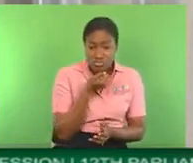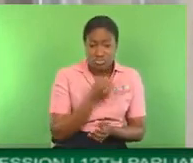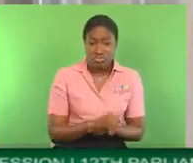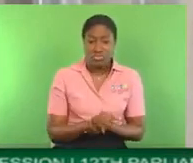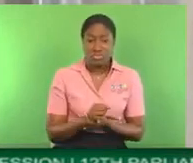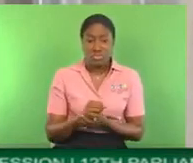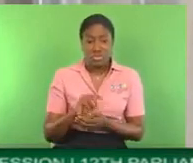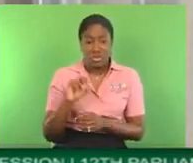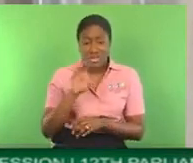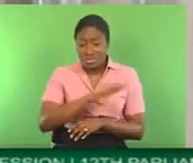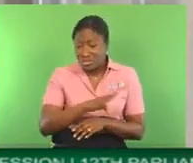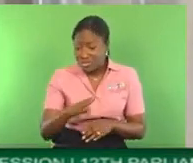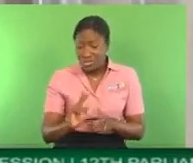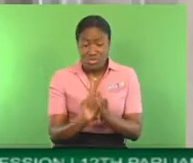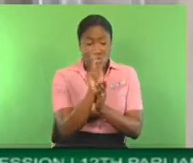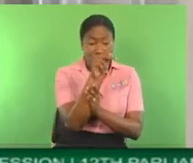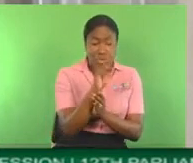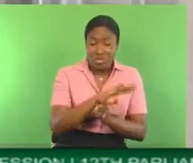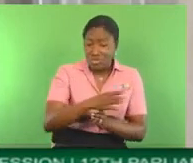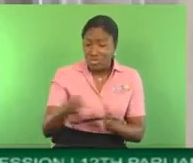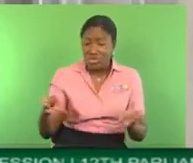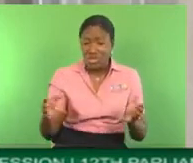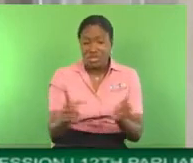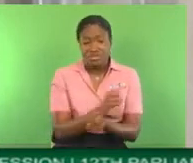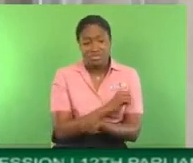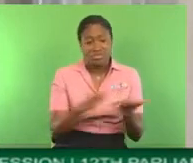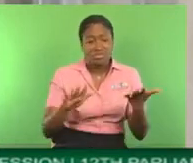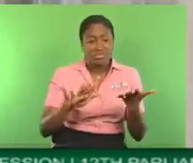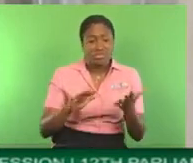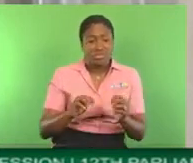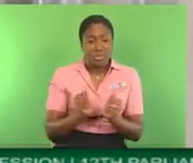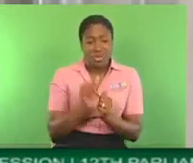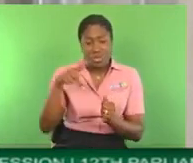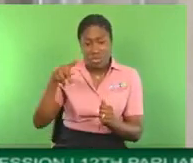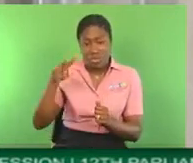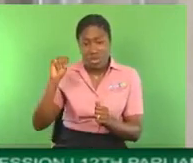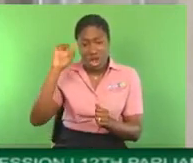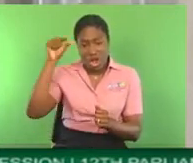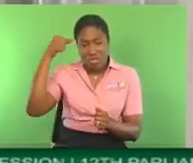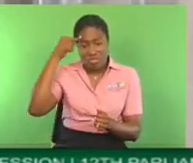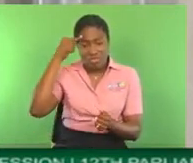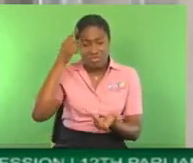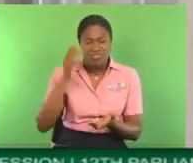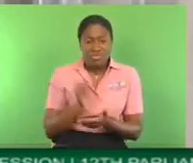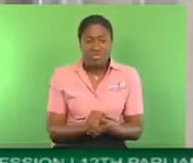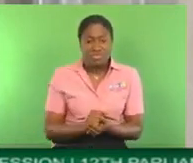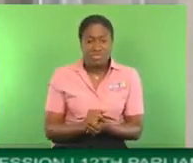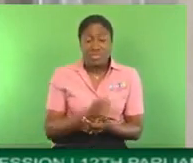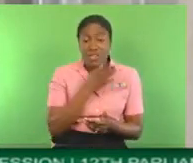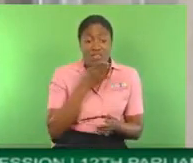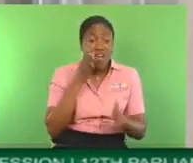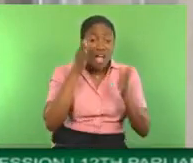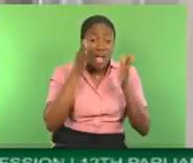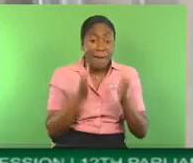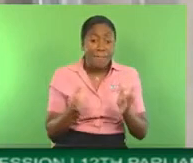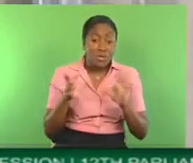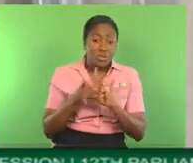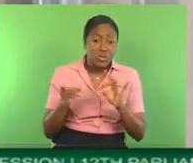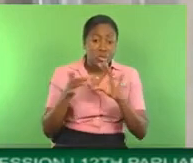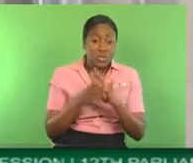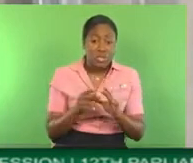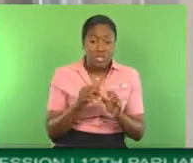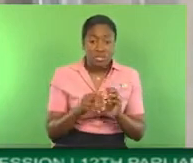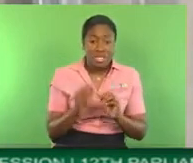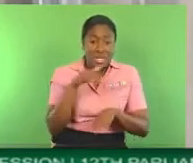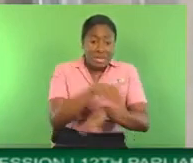Green, all which met their demise under the watch of this government. Stories of farmers having their crops stolen at